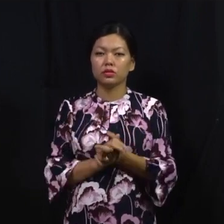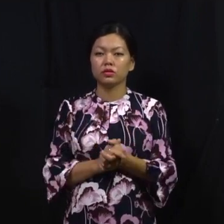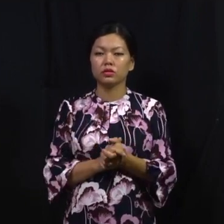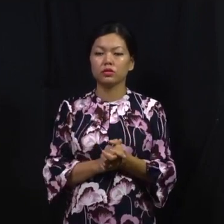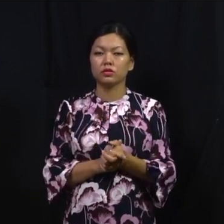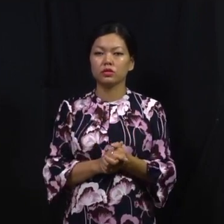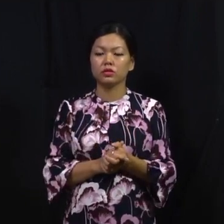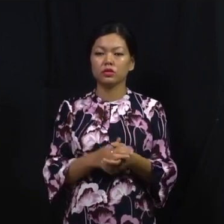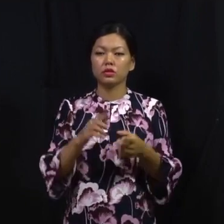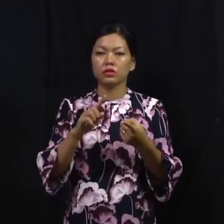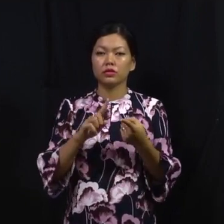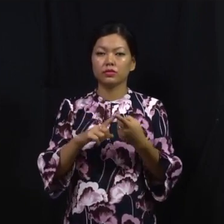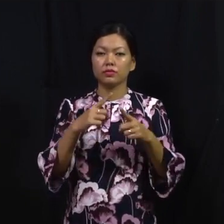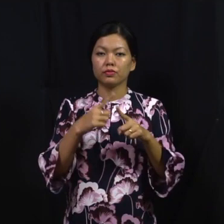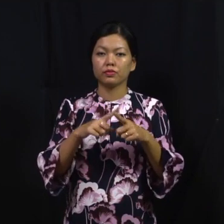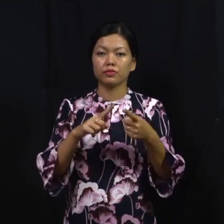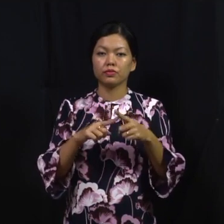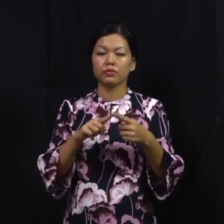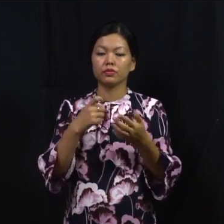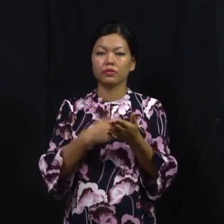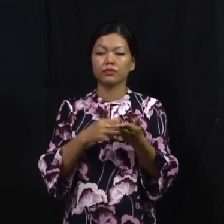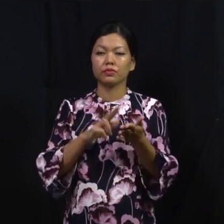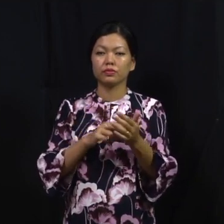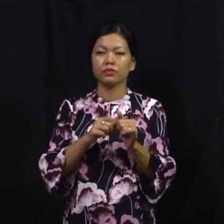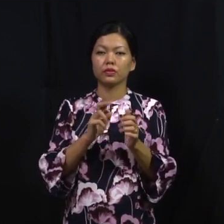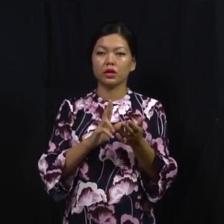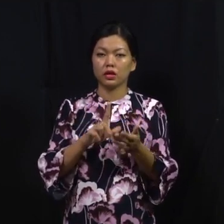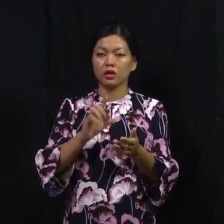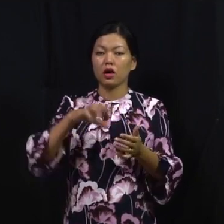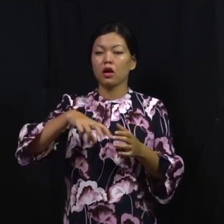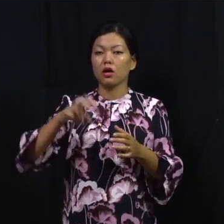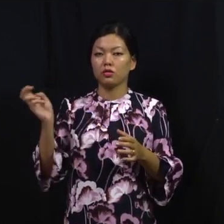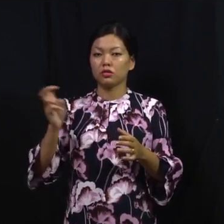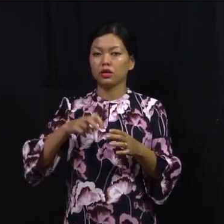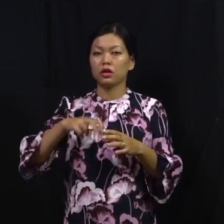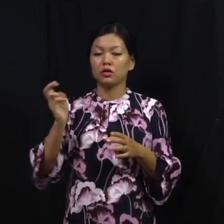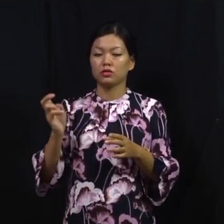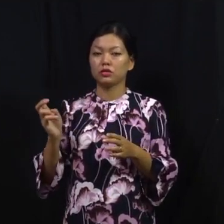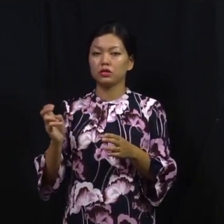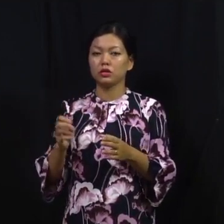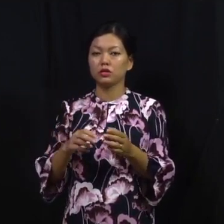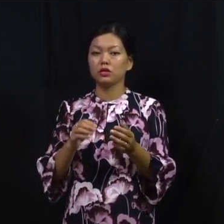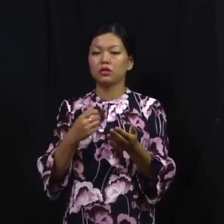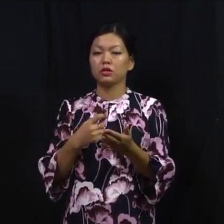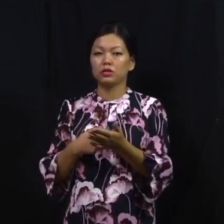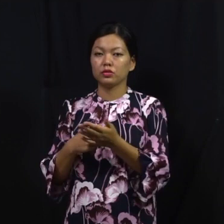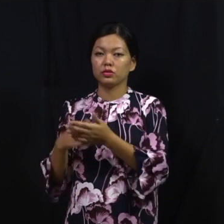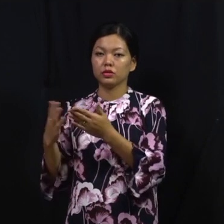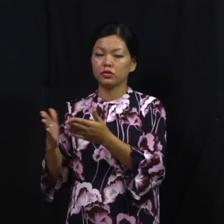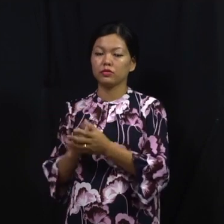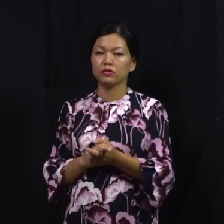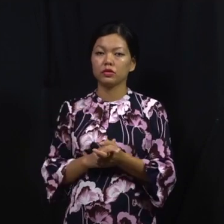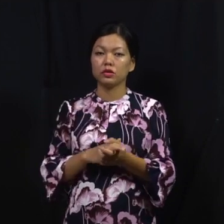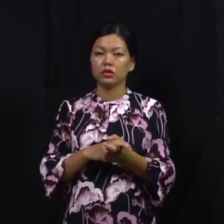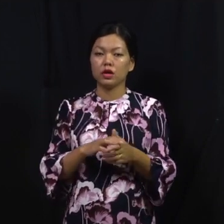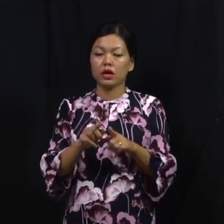external jurisdiction. That is, to have relations with the neighboring countries. Okay, so this is the role of the government. When